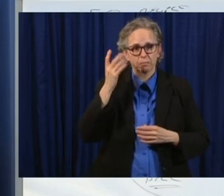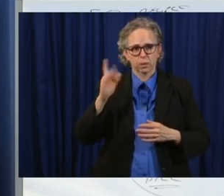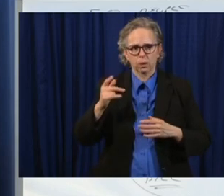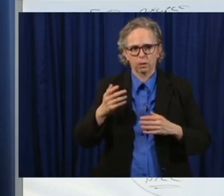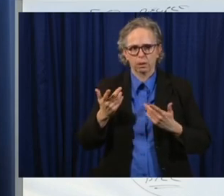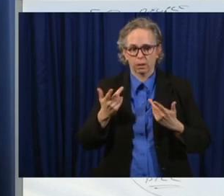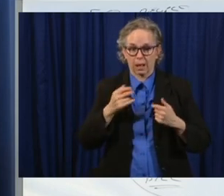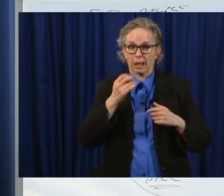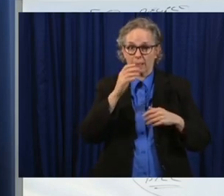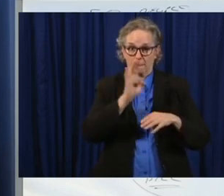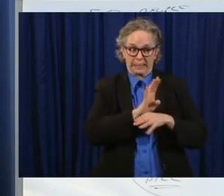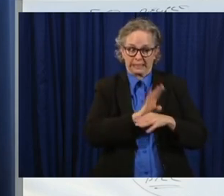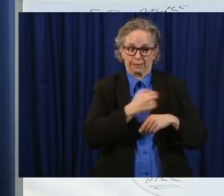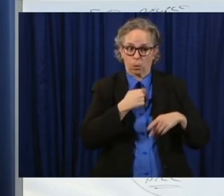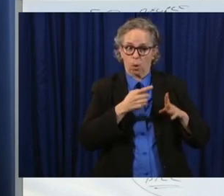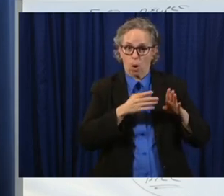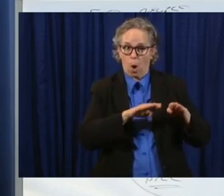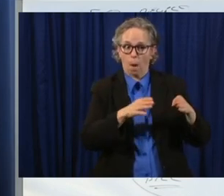some businesses will not,